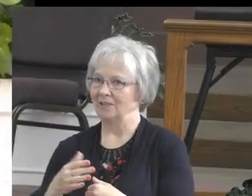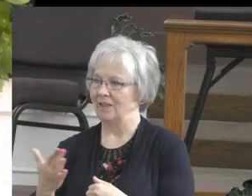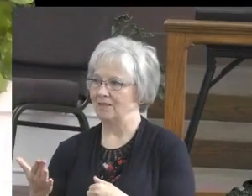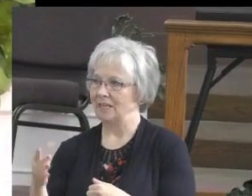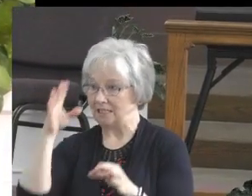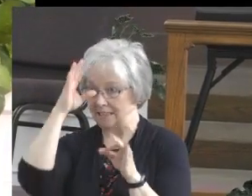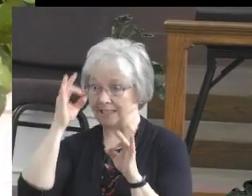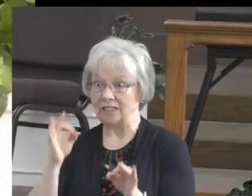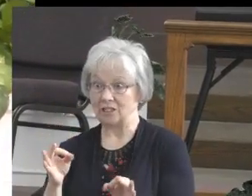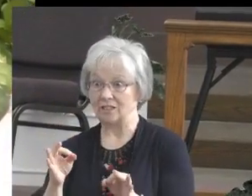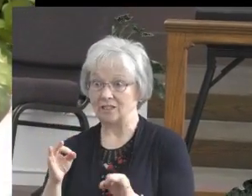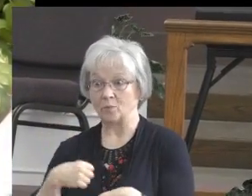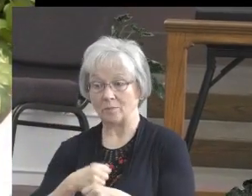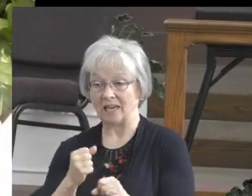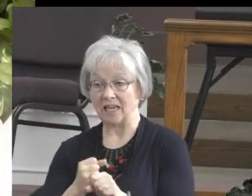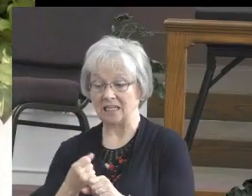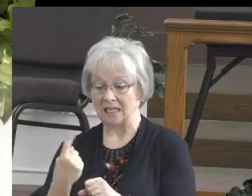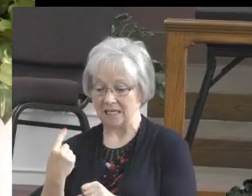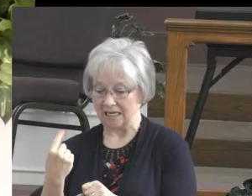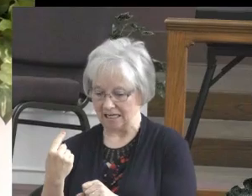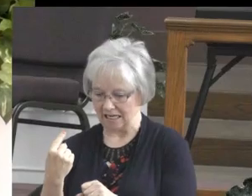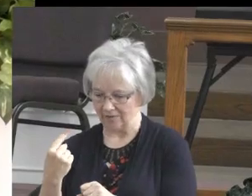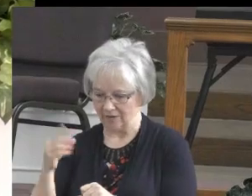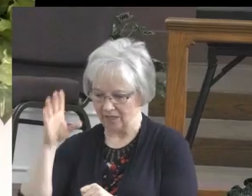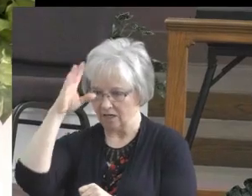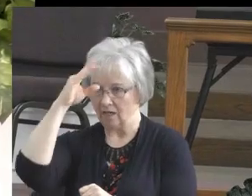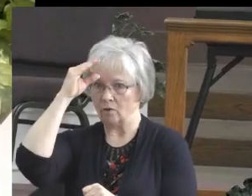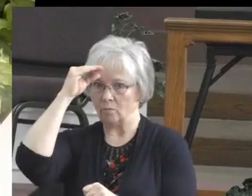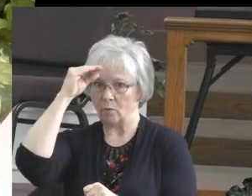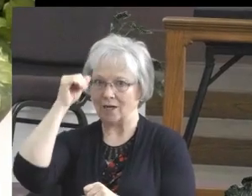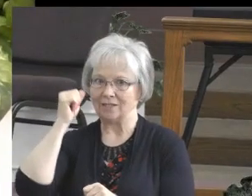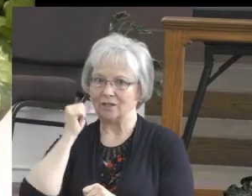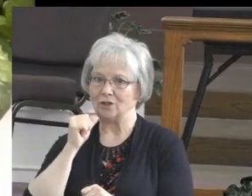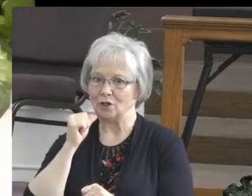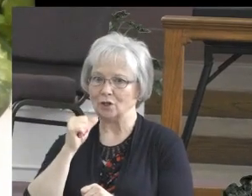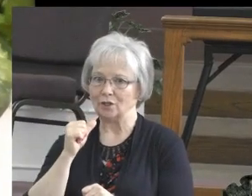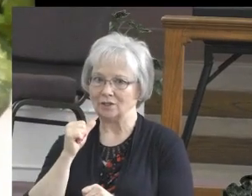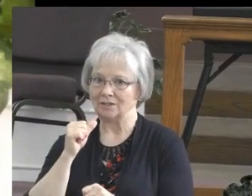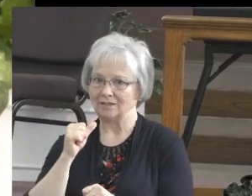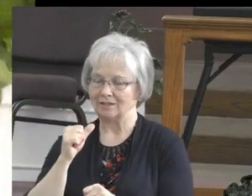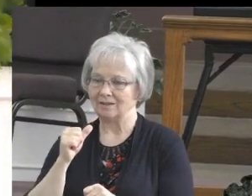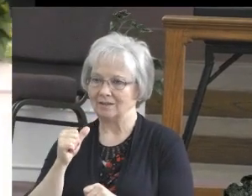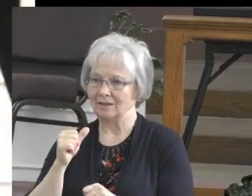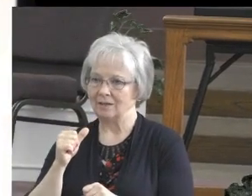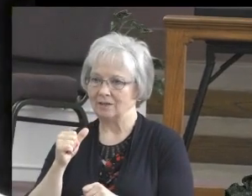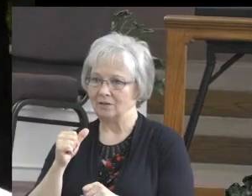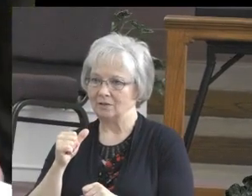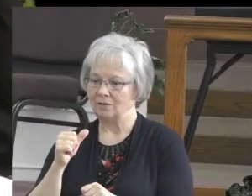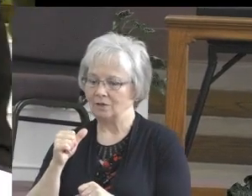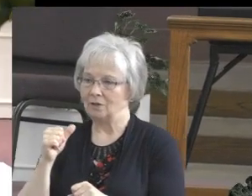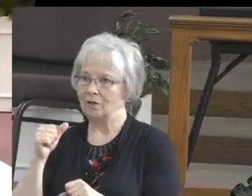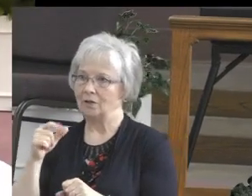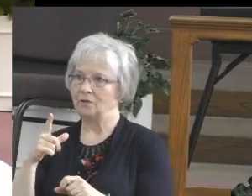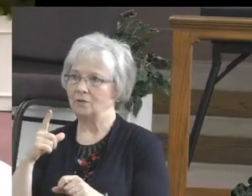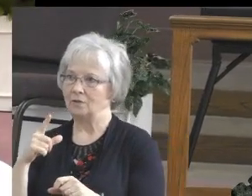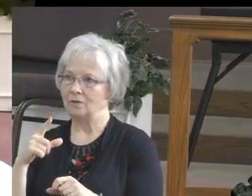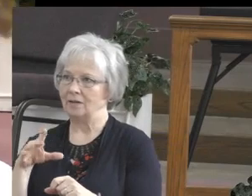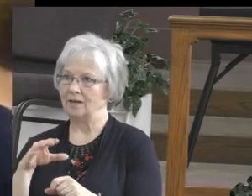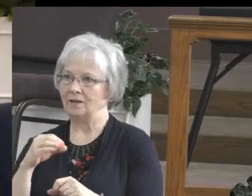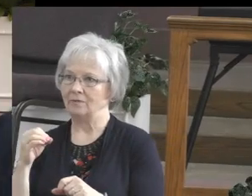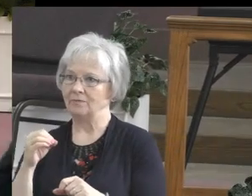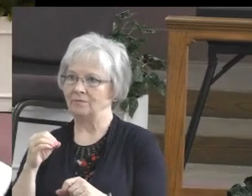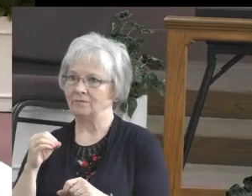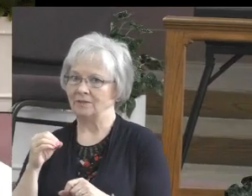Decisions that were made, we had 11 boys and girls that prayed to receive Christ this week, and so we're pretty excited about that.